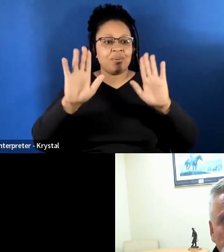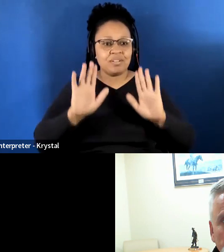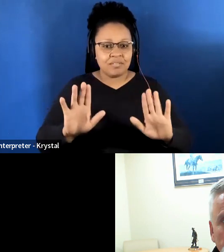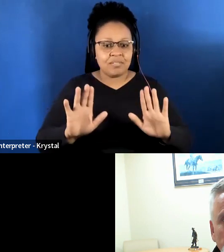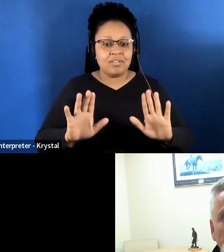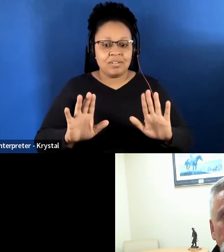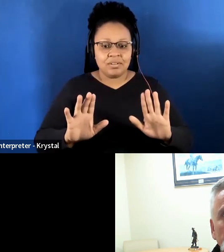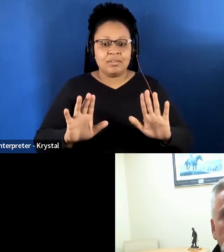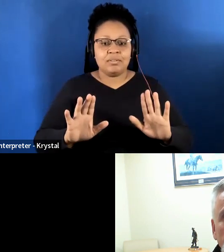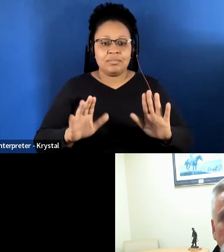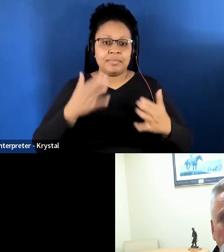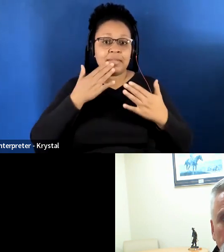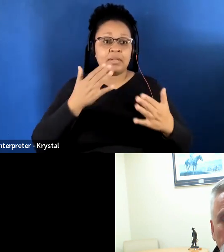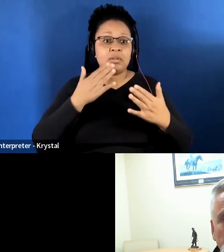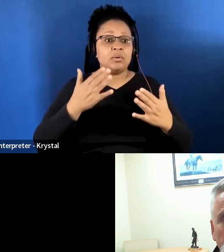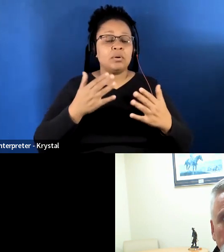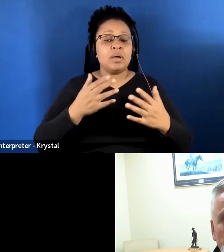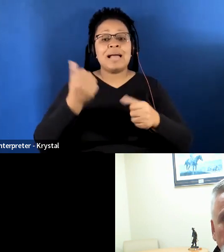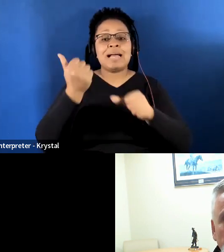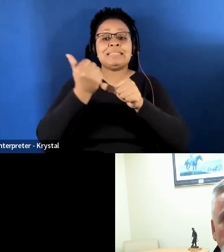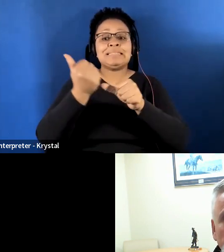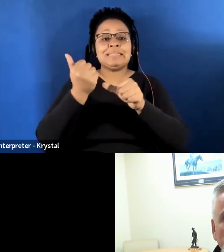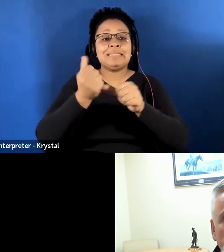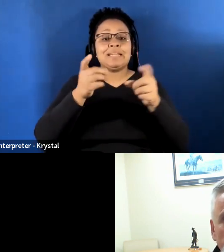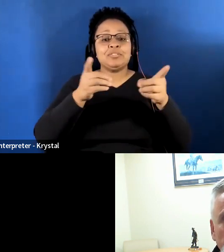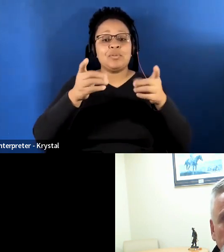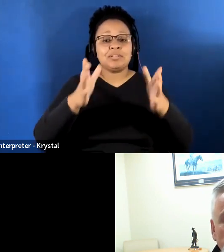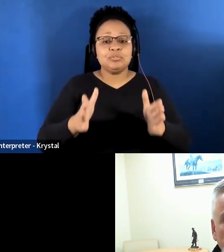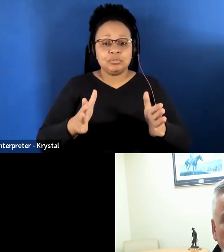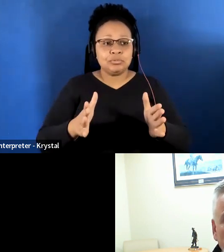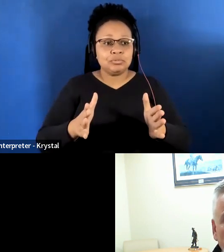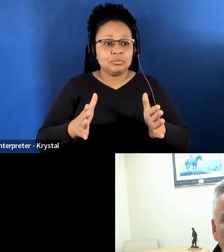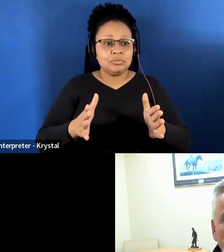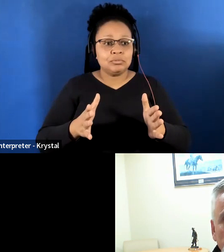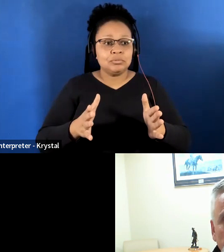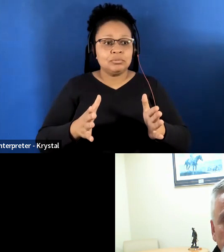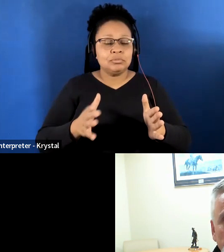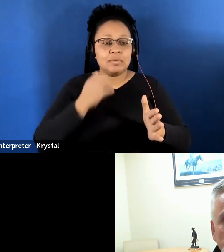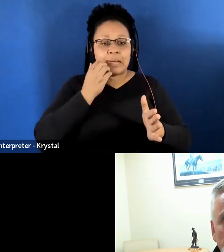wonderful. Thank you. And what about assistant directors on the call?